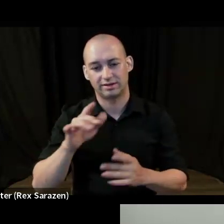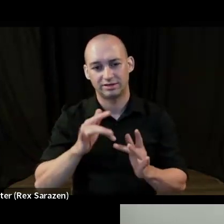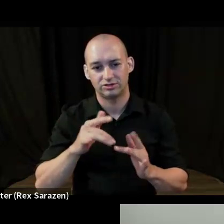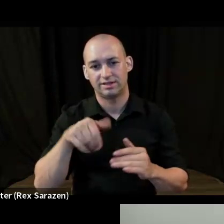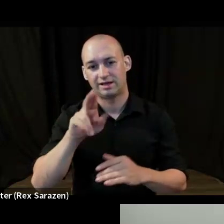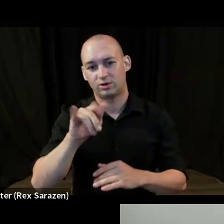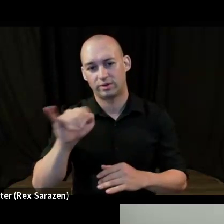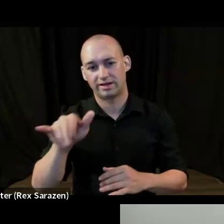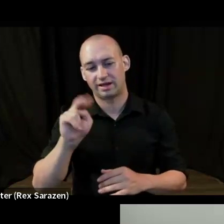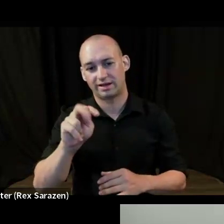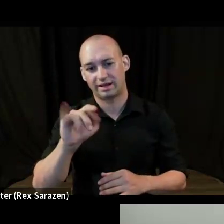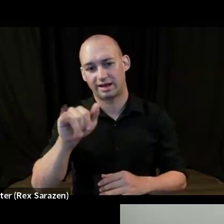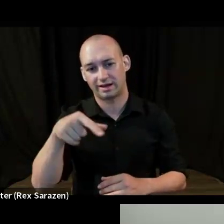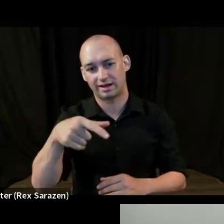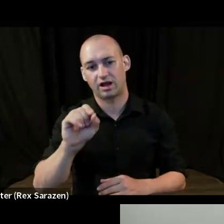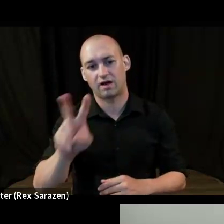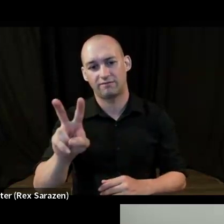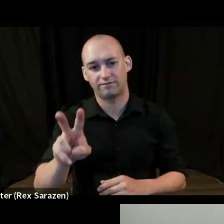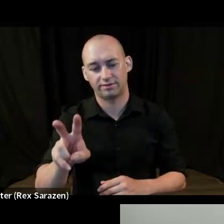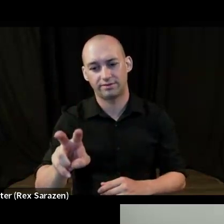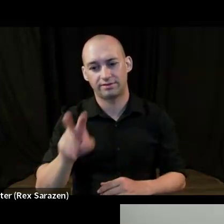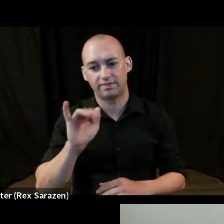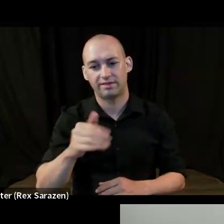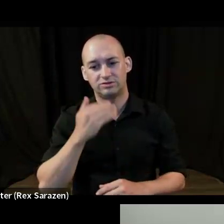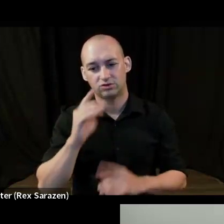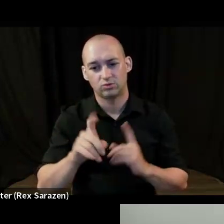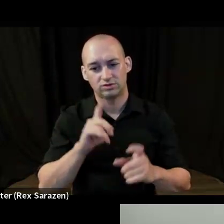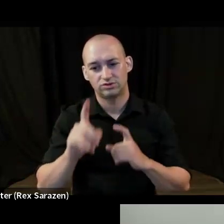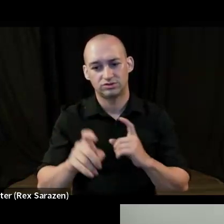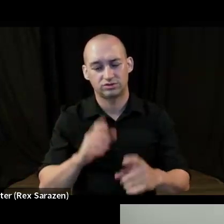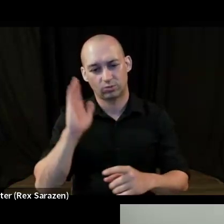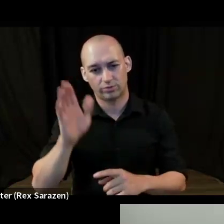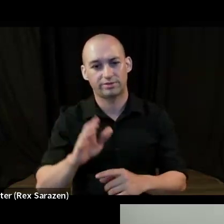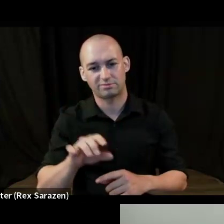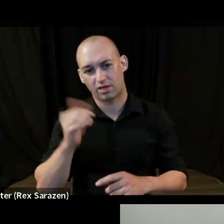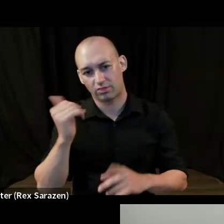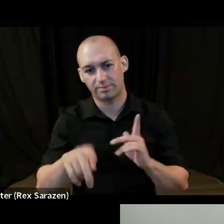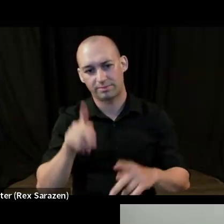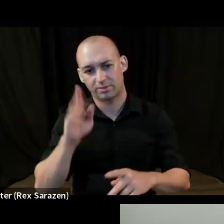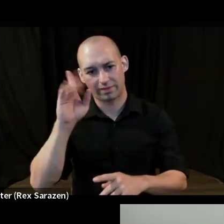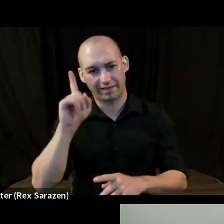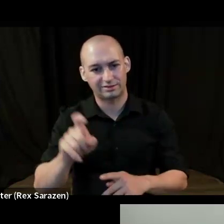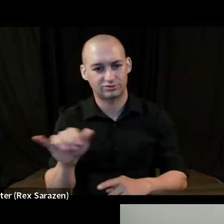digitalequity@ntia.gov emails for, because I think that's a question that'll be asked by others.